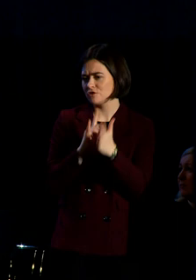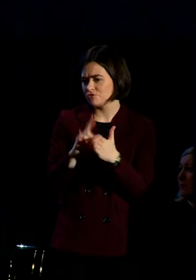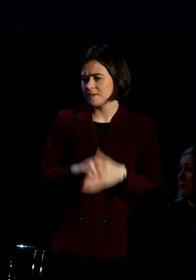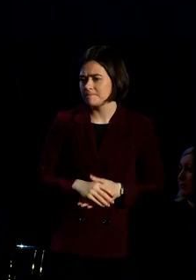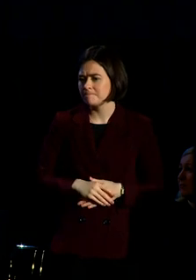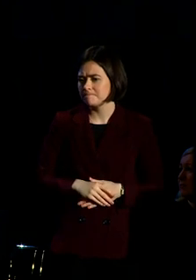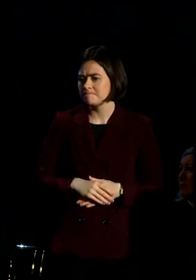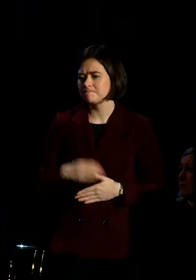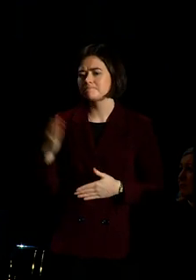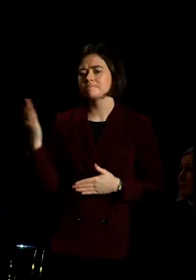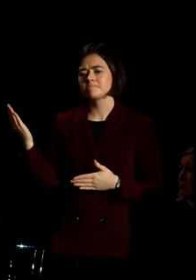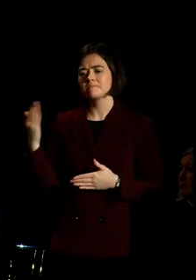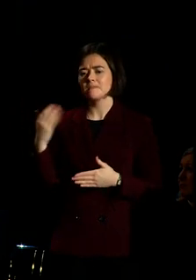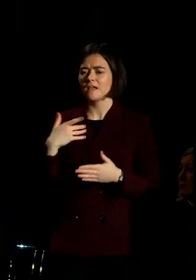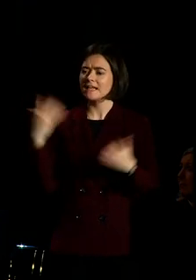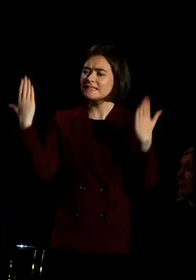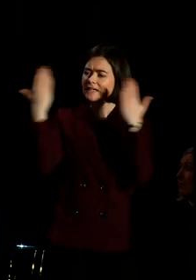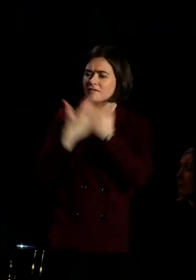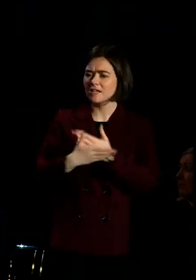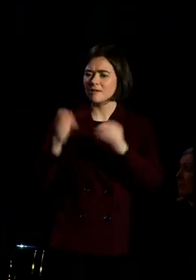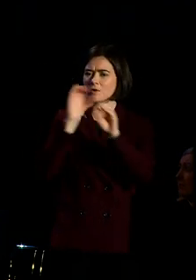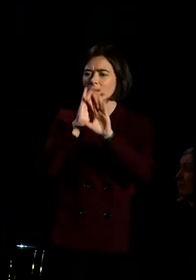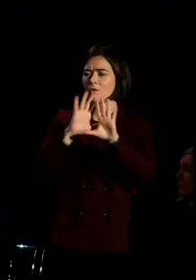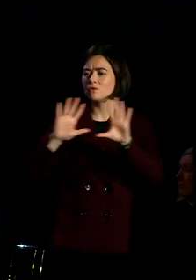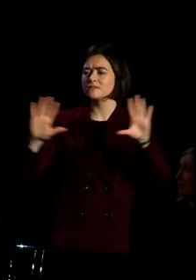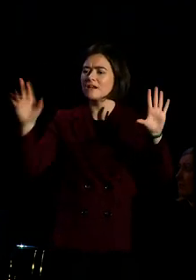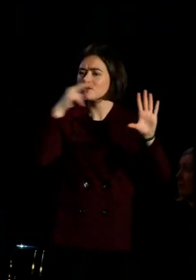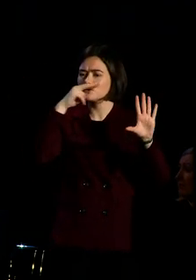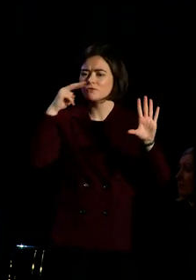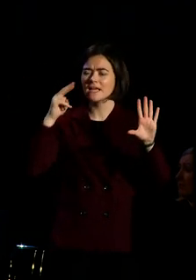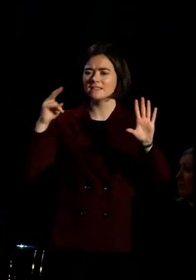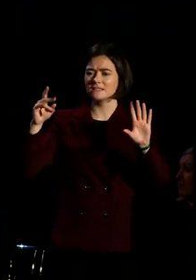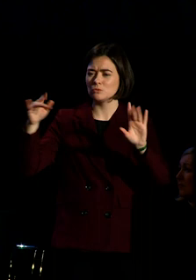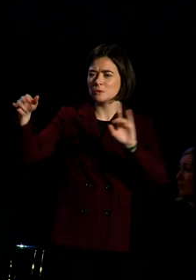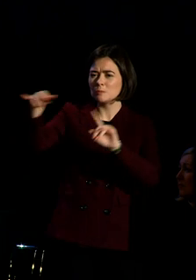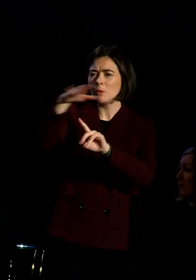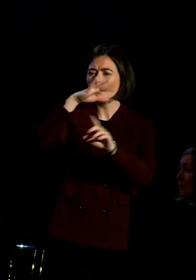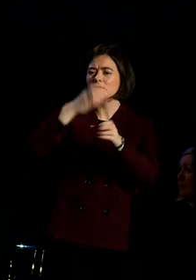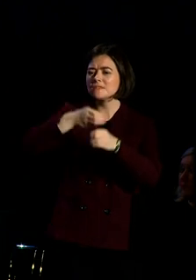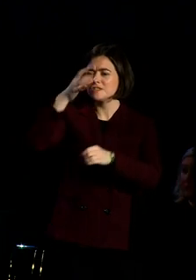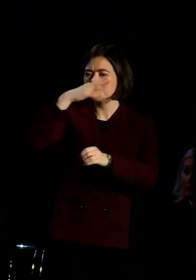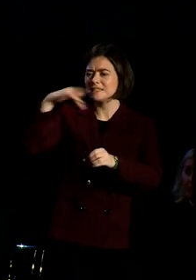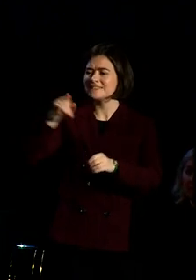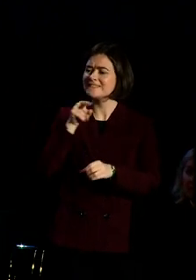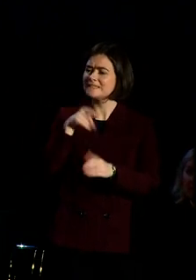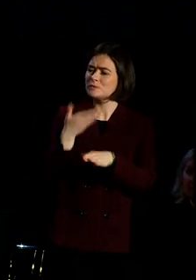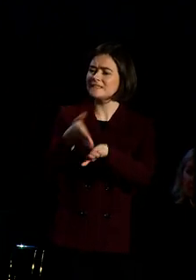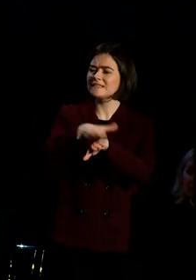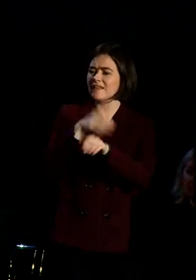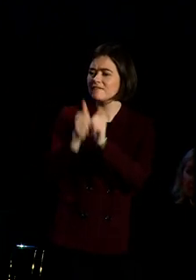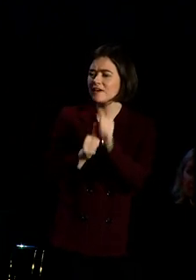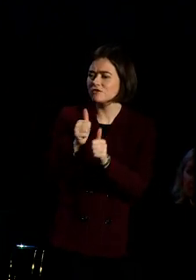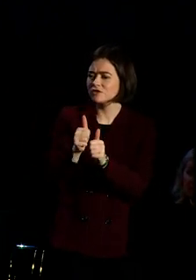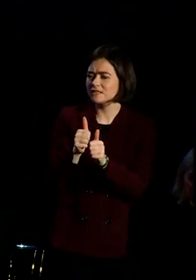As evening came, the whole sky was red. Smoke and flames were pouring out of all the chimneys. Here were the death factories. It is